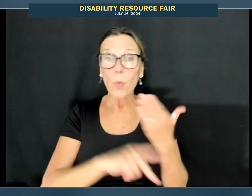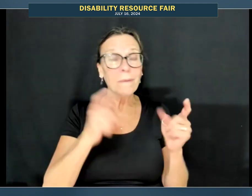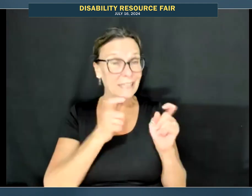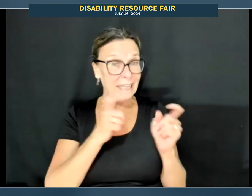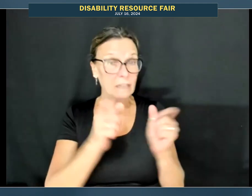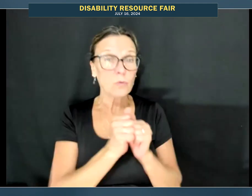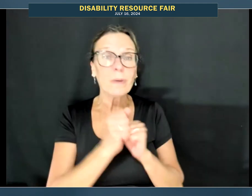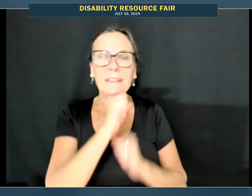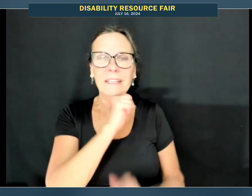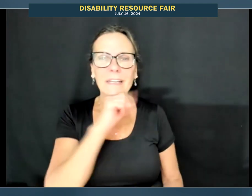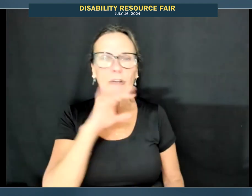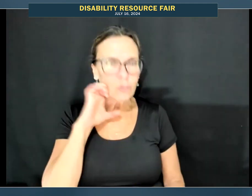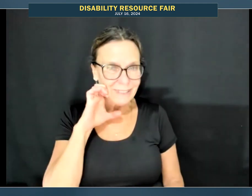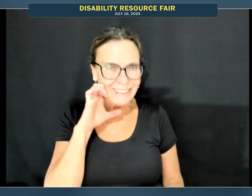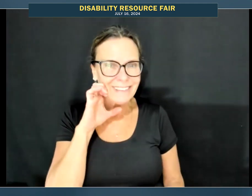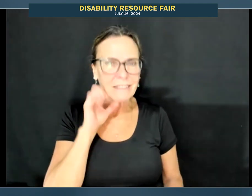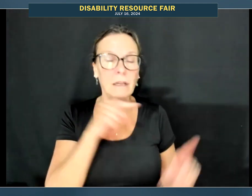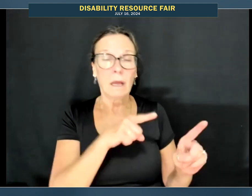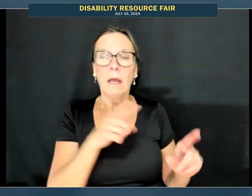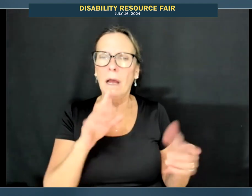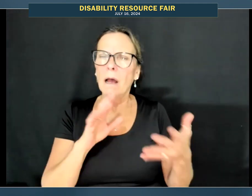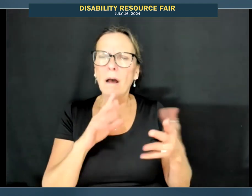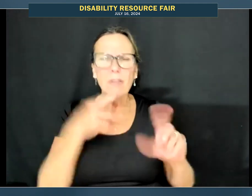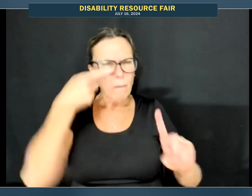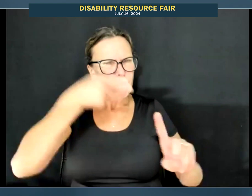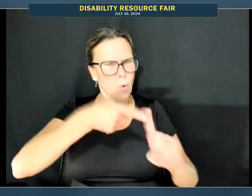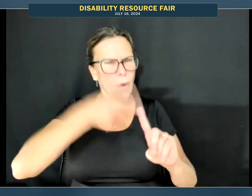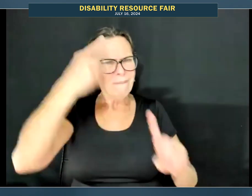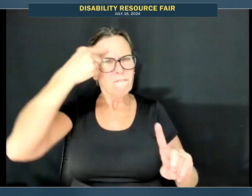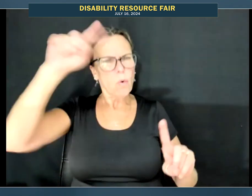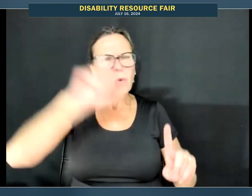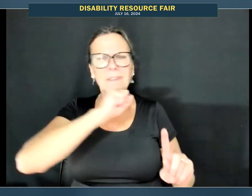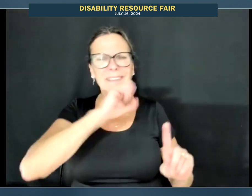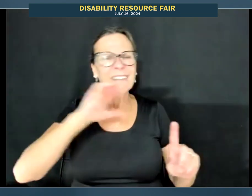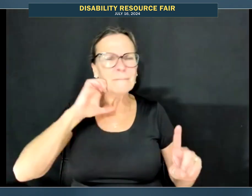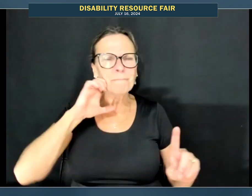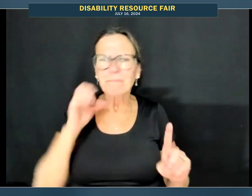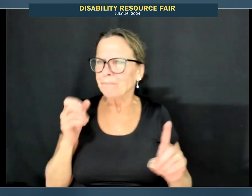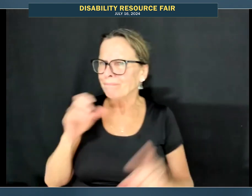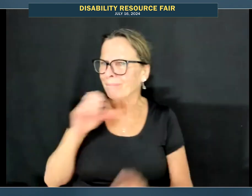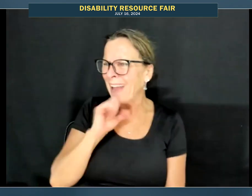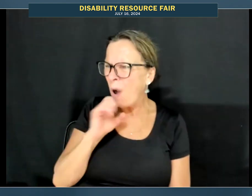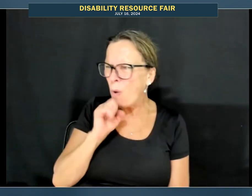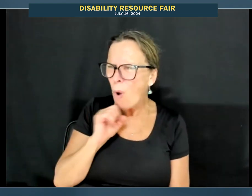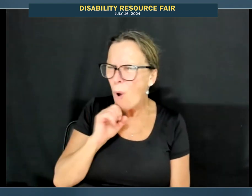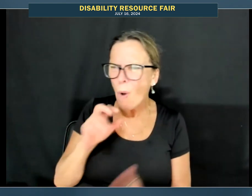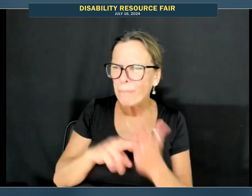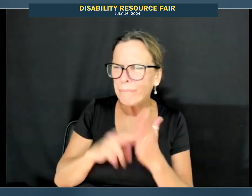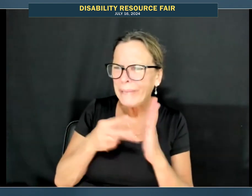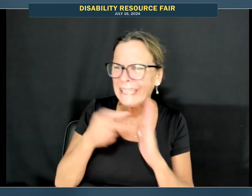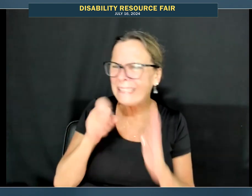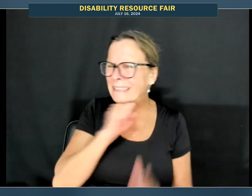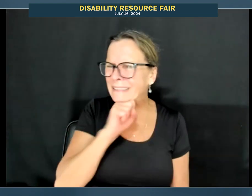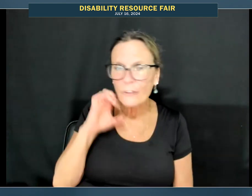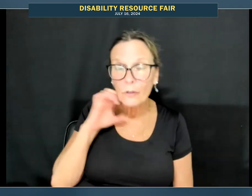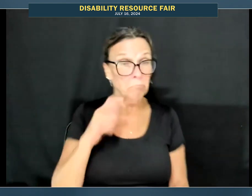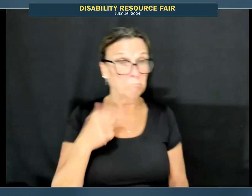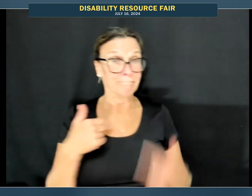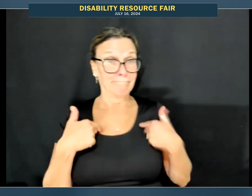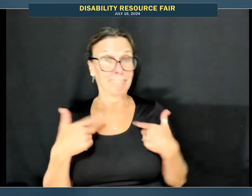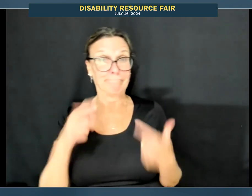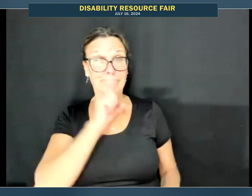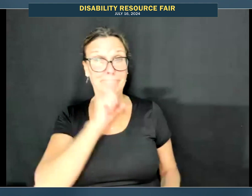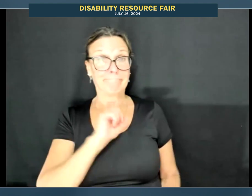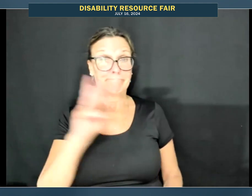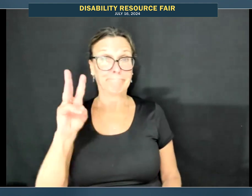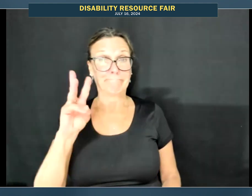seniors. It is basically for senior citizens. We do get the question, well, how old is a senior citizen? And again, now that I'm 62,